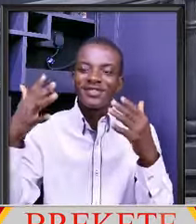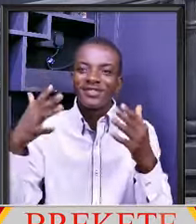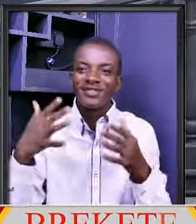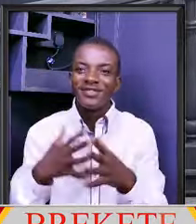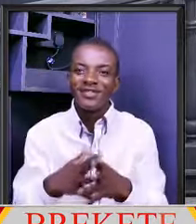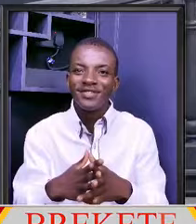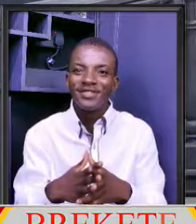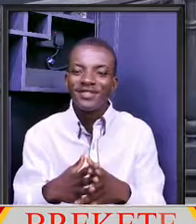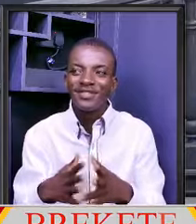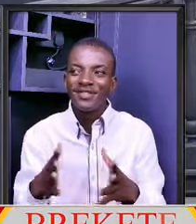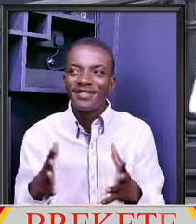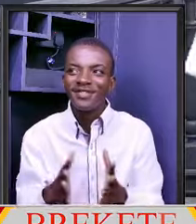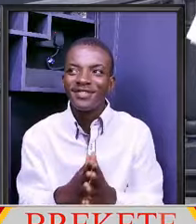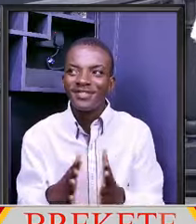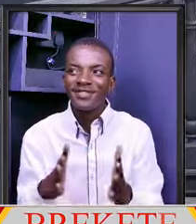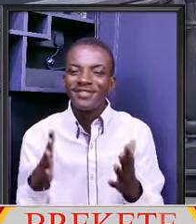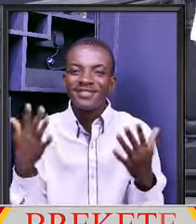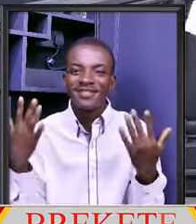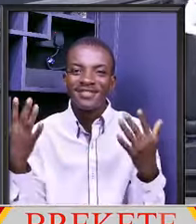him.